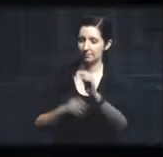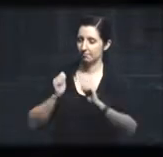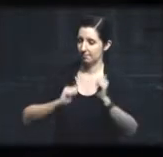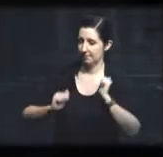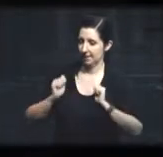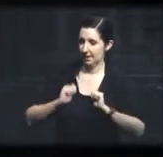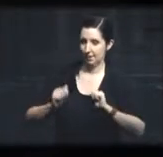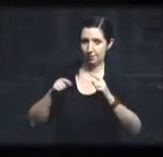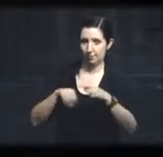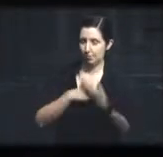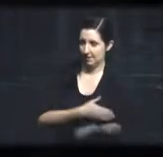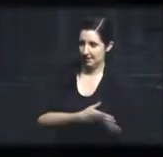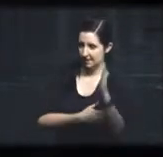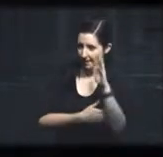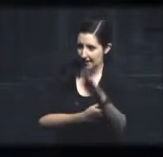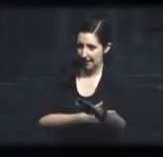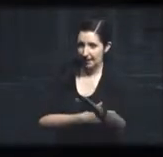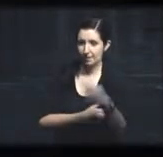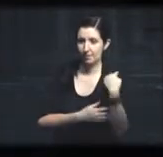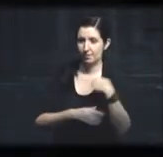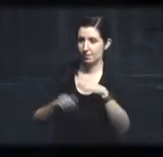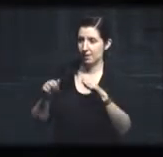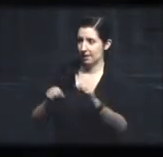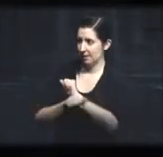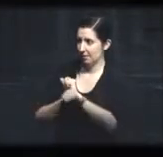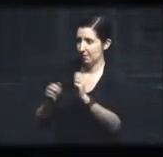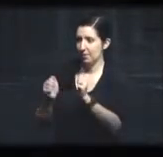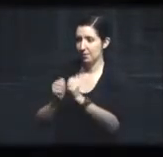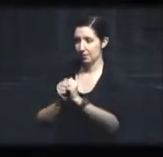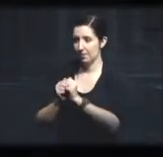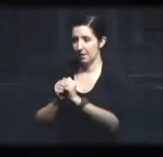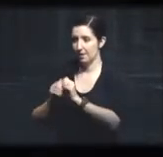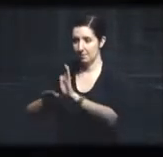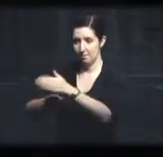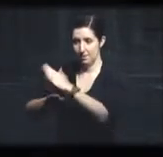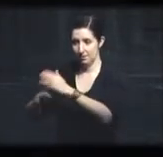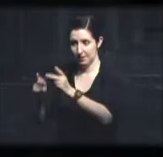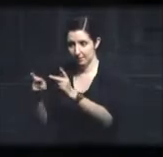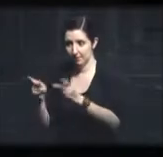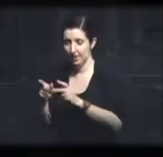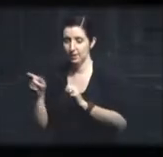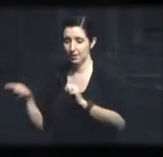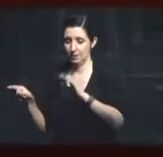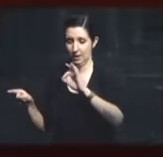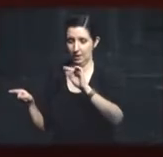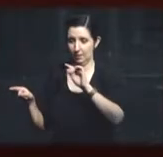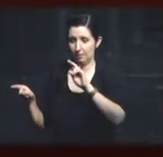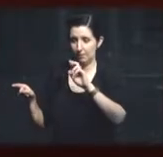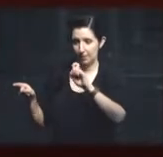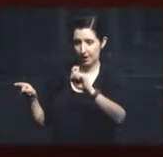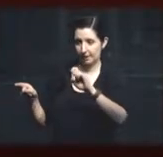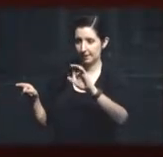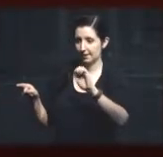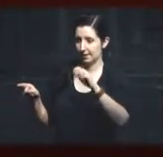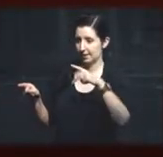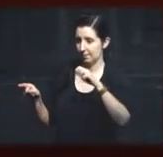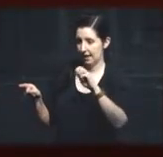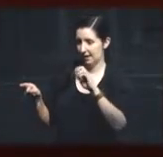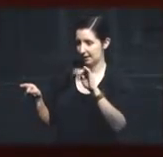schedule and have things there. I think this is a great idea. It's really innovative, and it's super cool